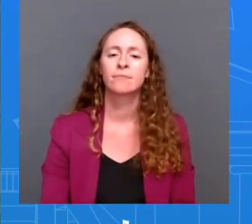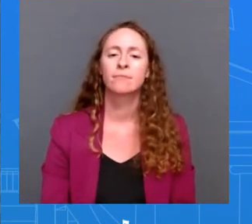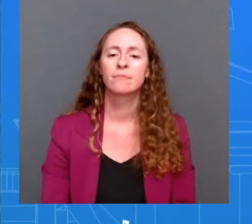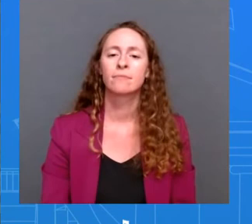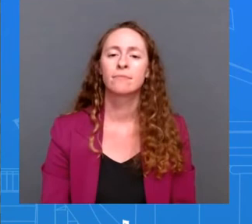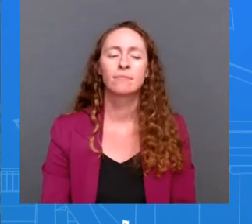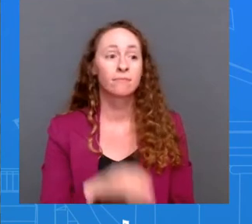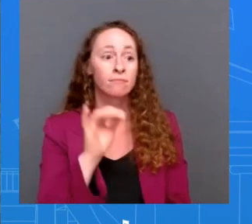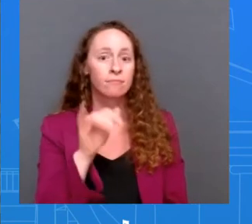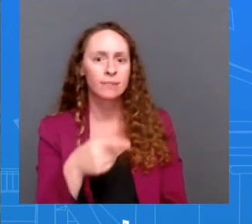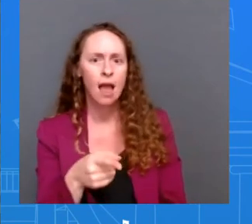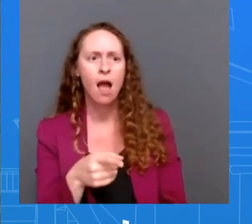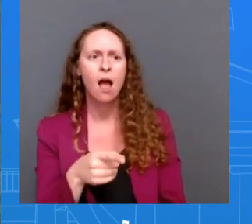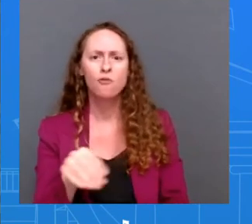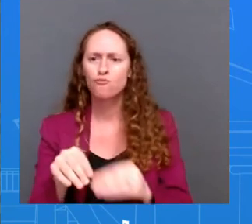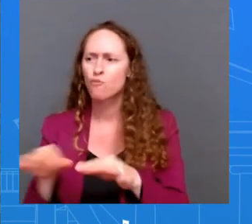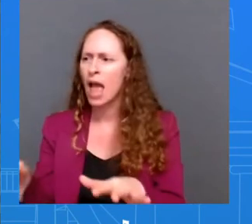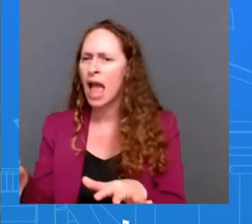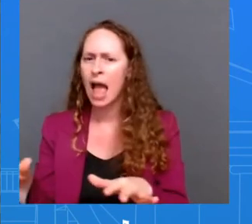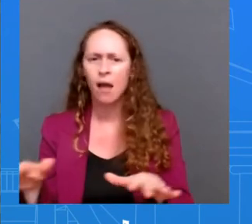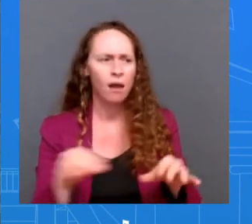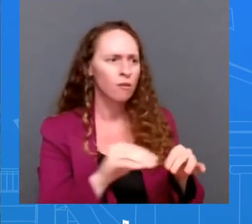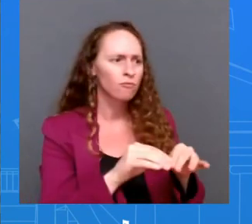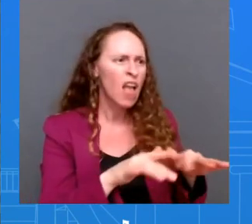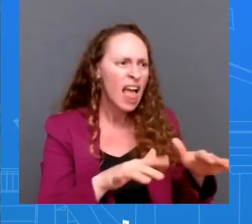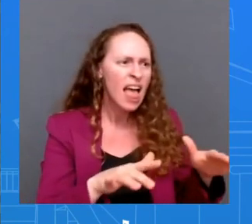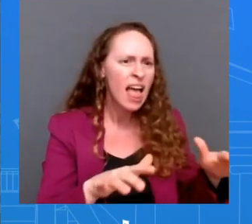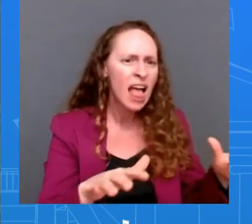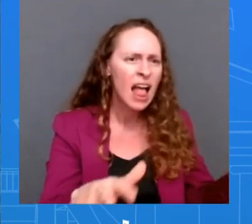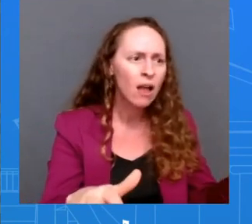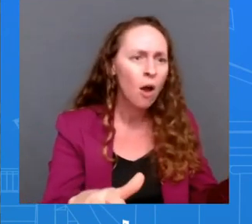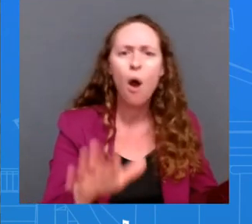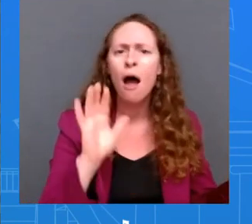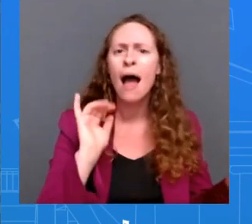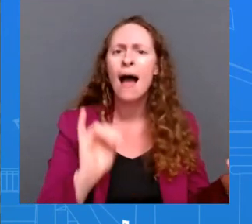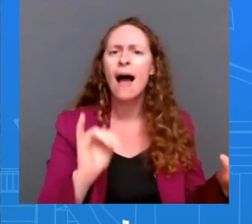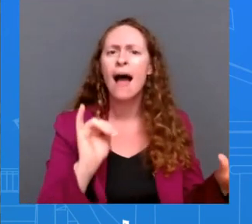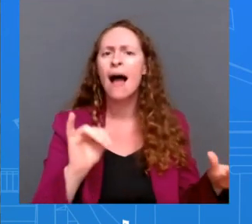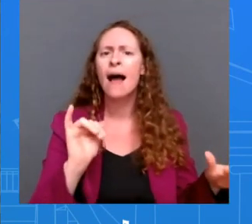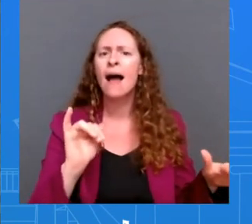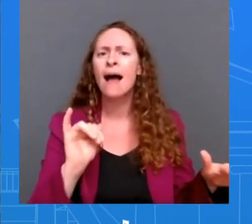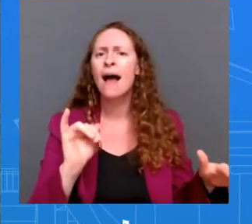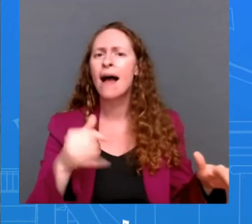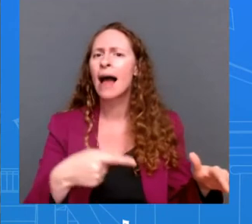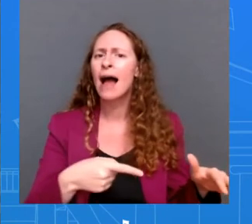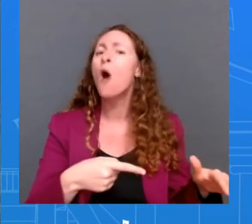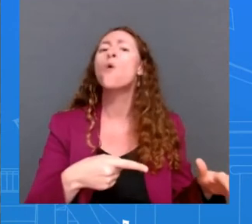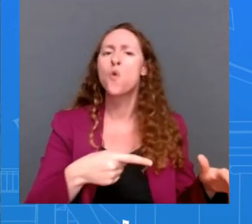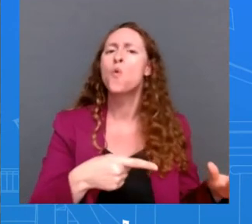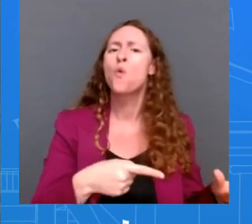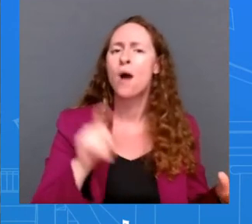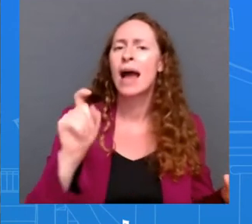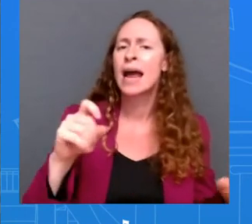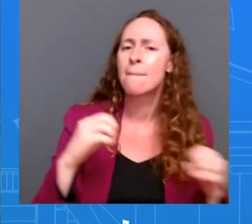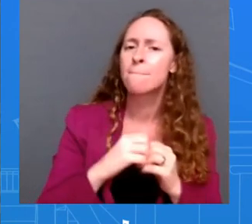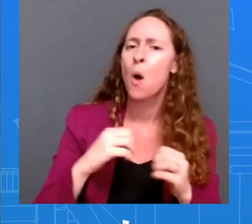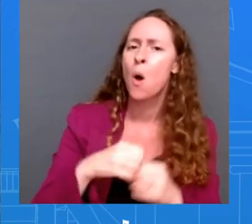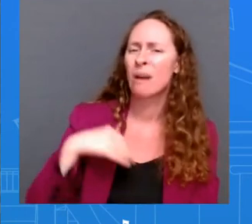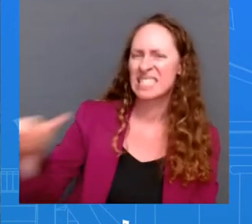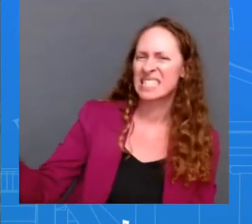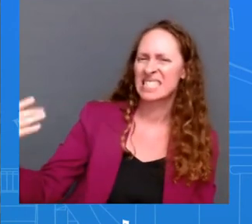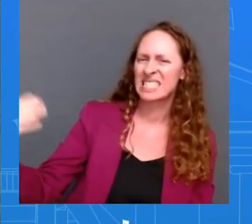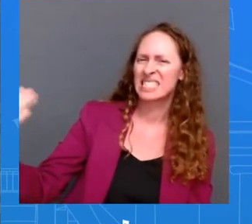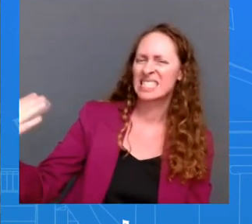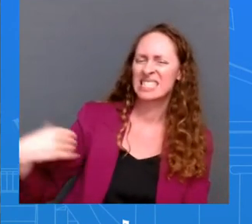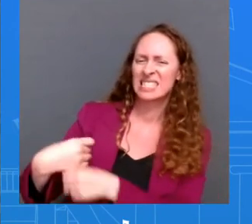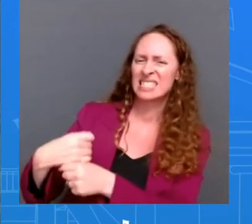much more rapidly, we quickly moved to order tens of thousands of more doses. So just to give you a little bit of the numbers that we have